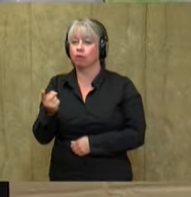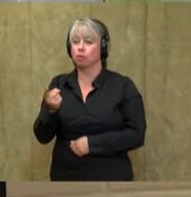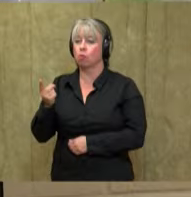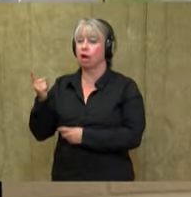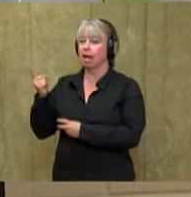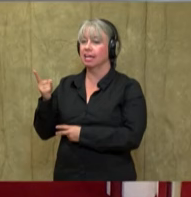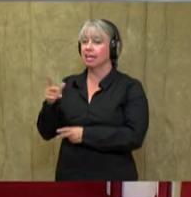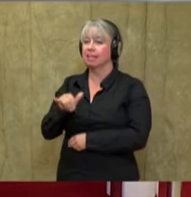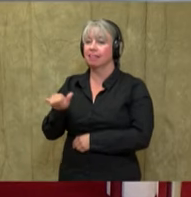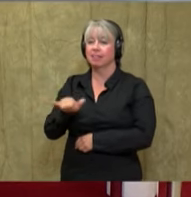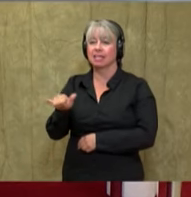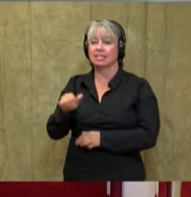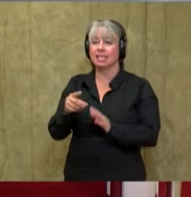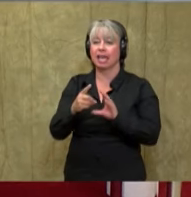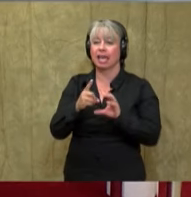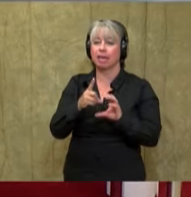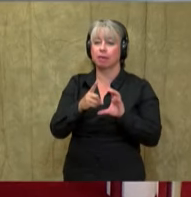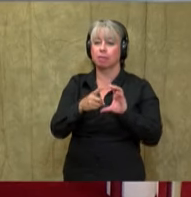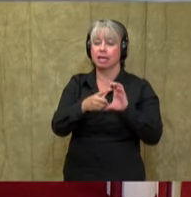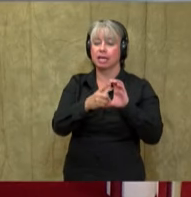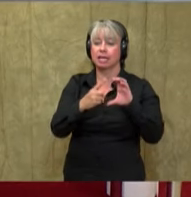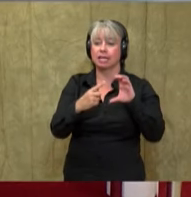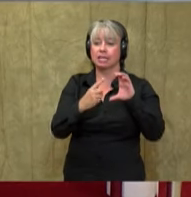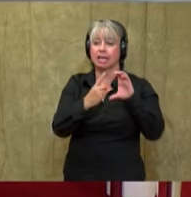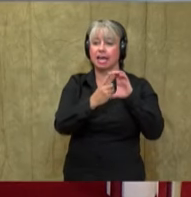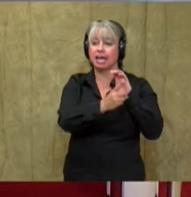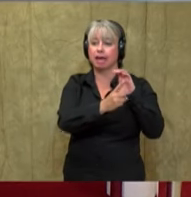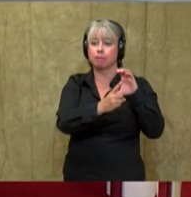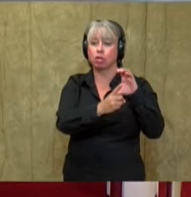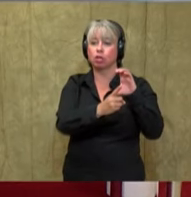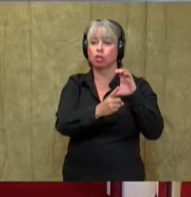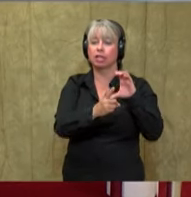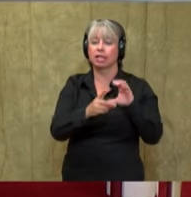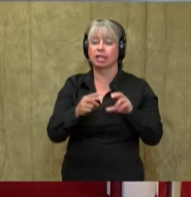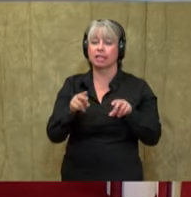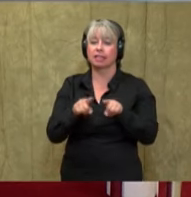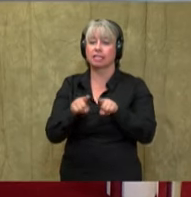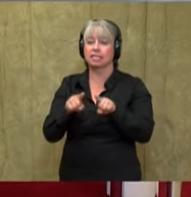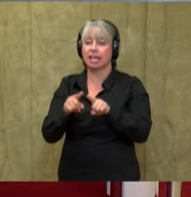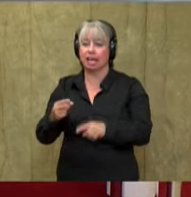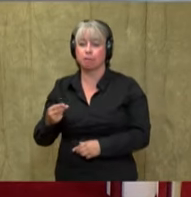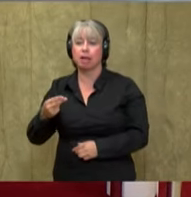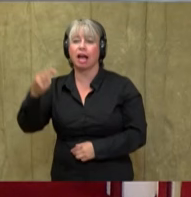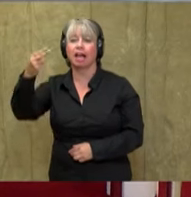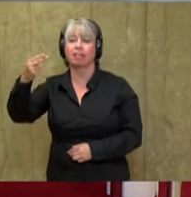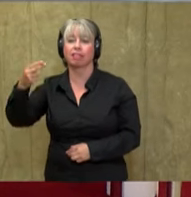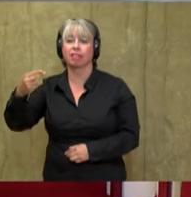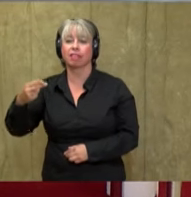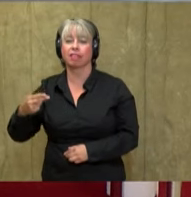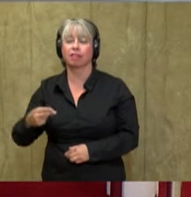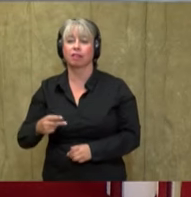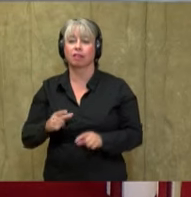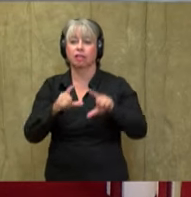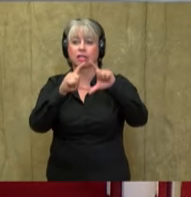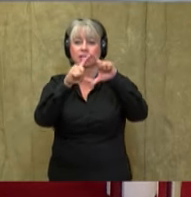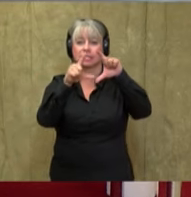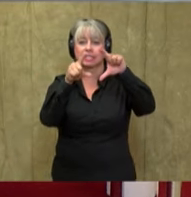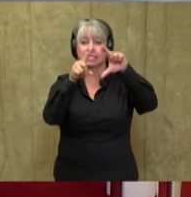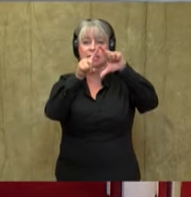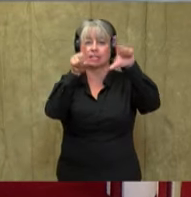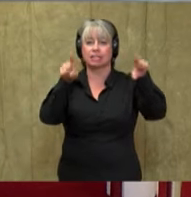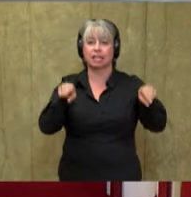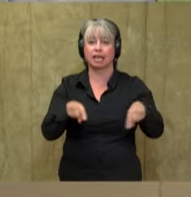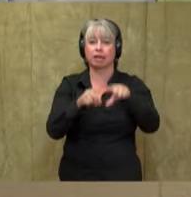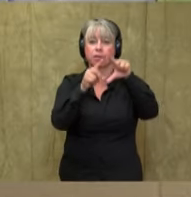same diameter and the same height. Okay, and again, you could test it with your ruler just to be sure that